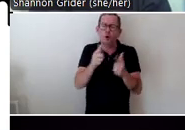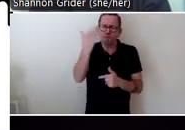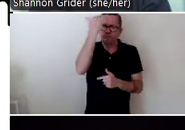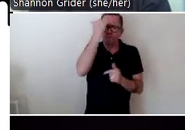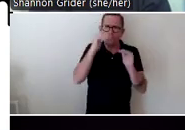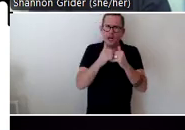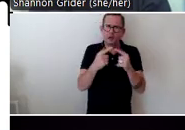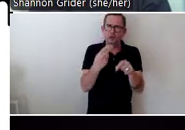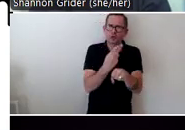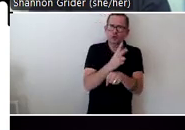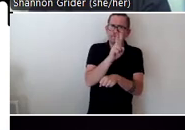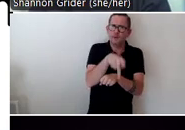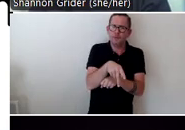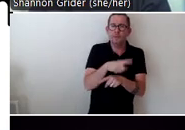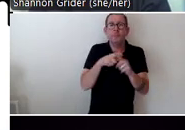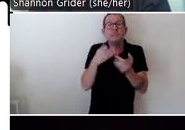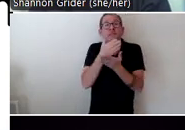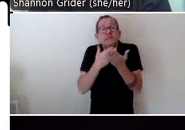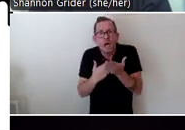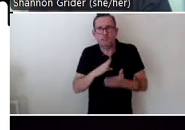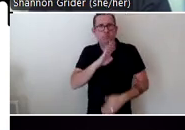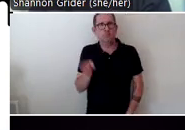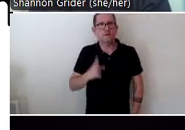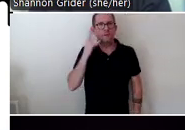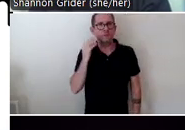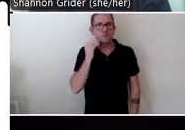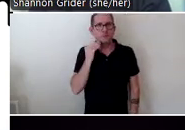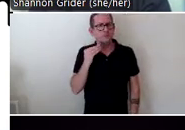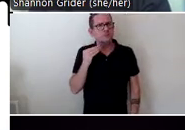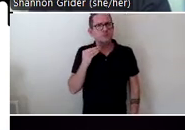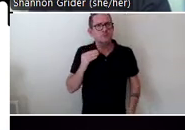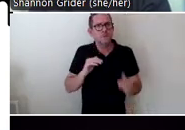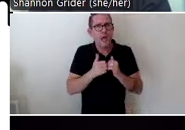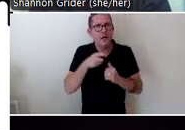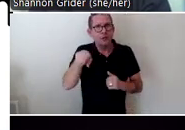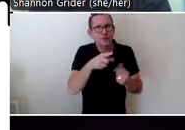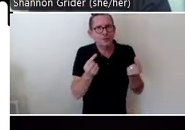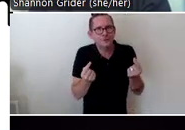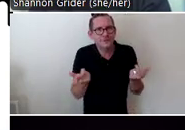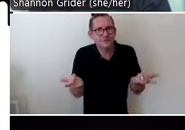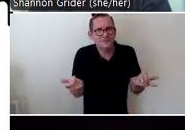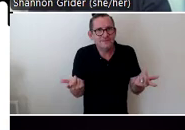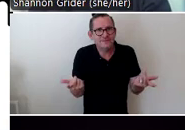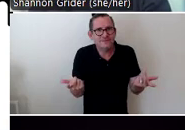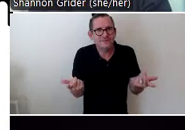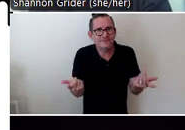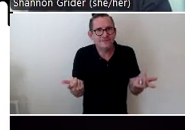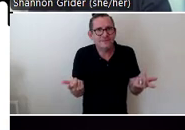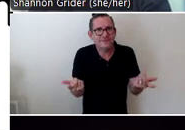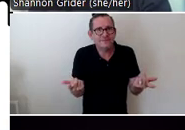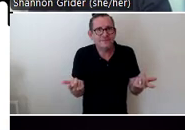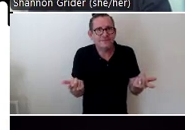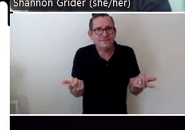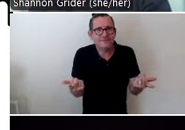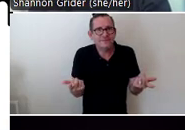not going to say all, you never can say all, most of them already know how to use video phones. A few of them may